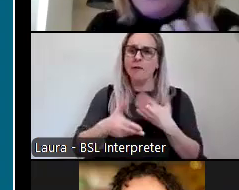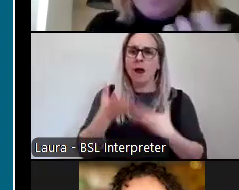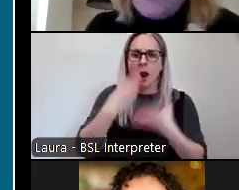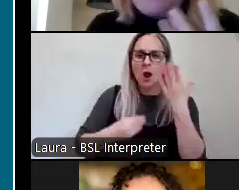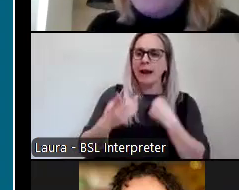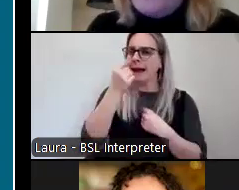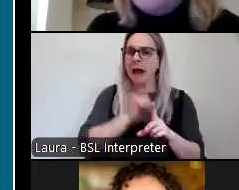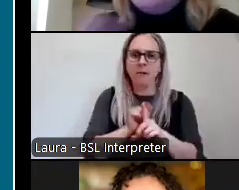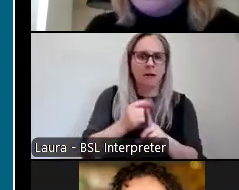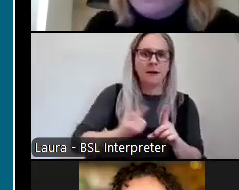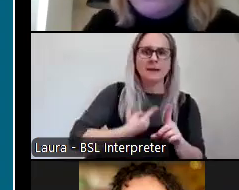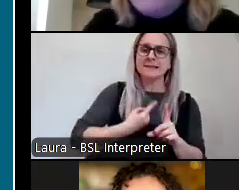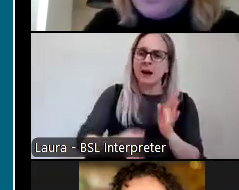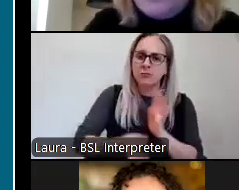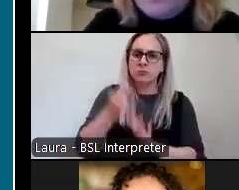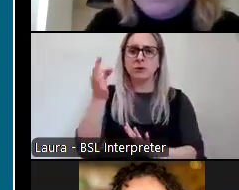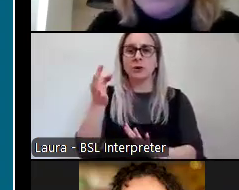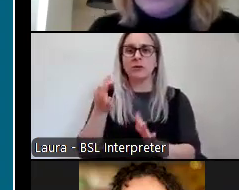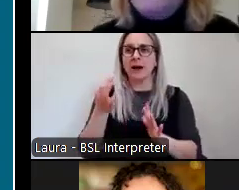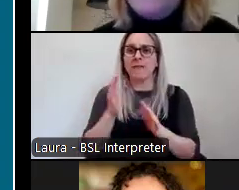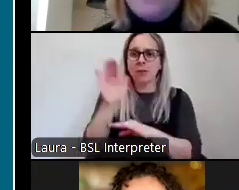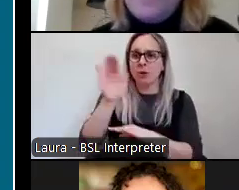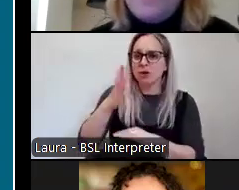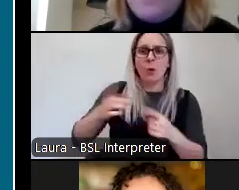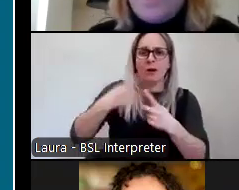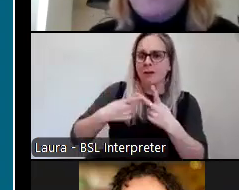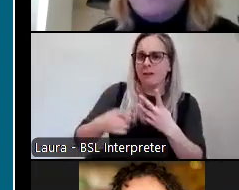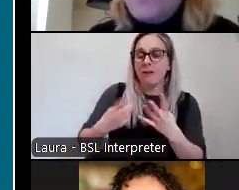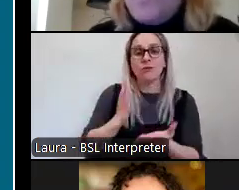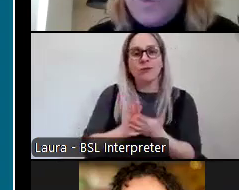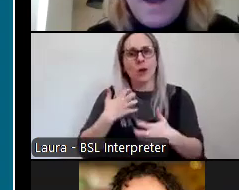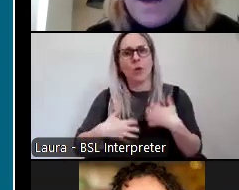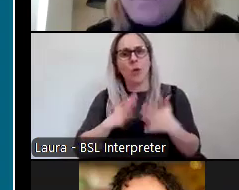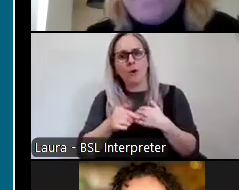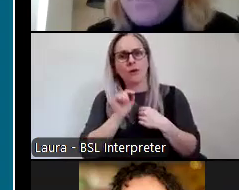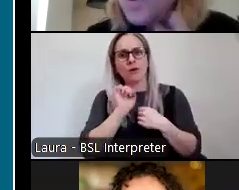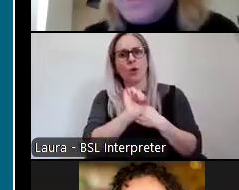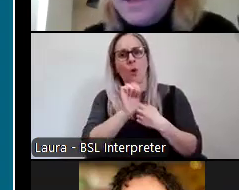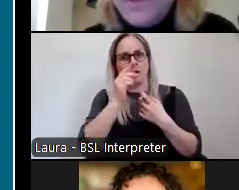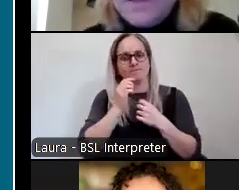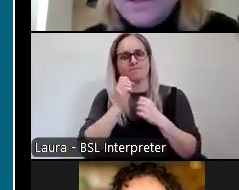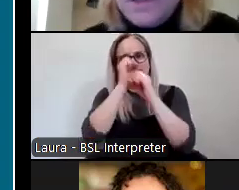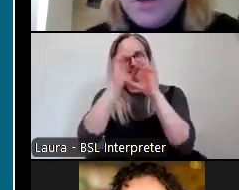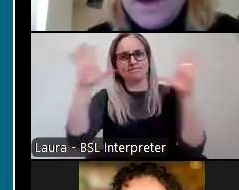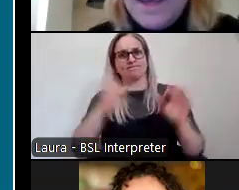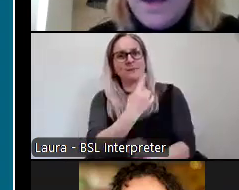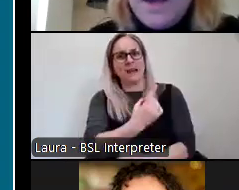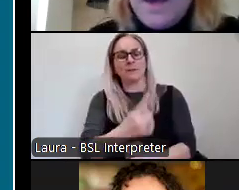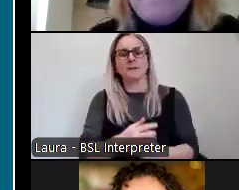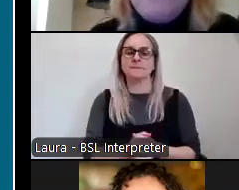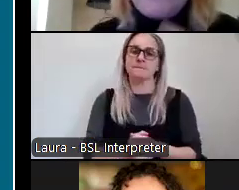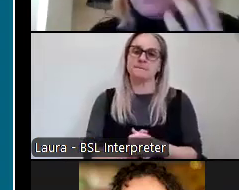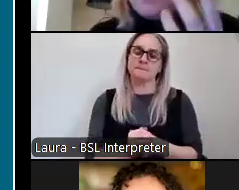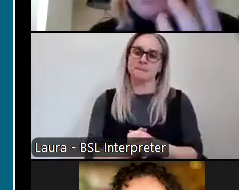the moment and where they might go to in the future with their leadership. We're more than delighted to